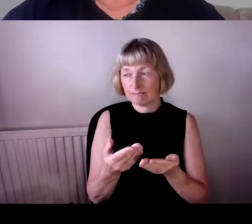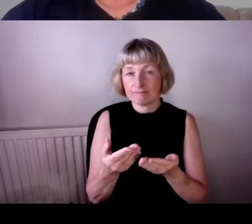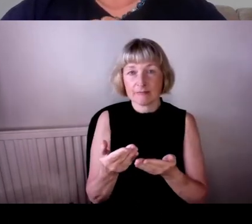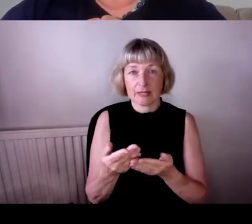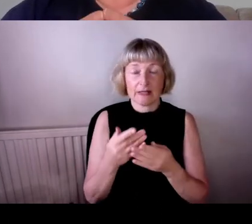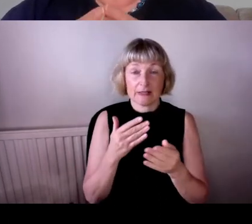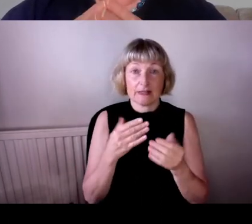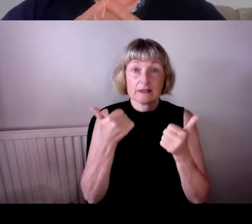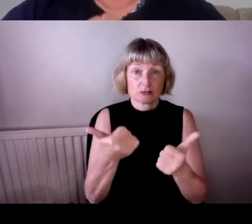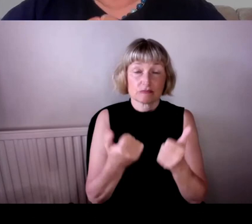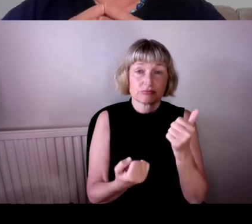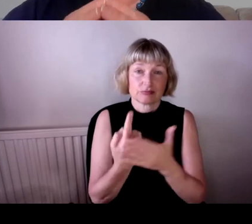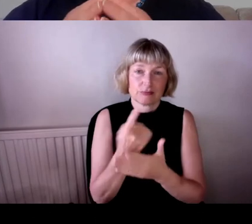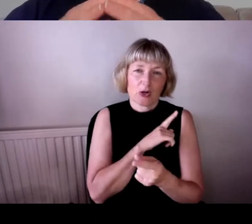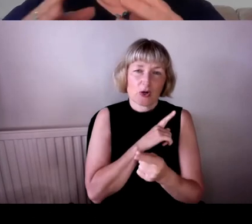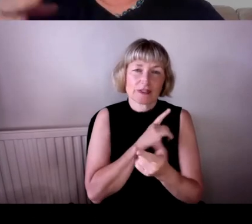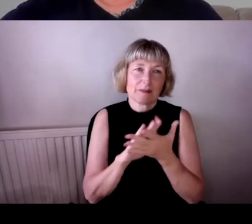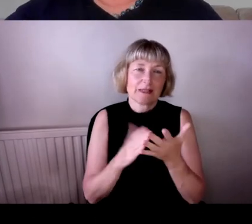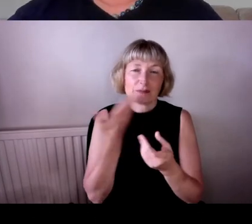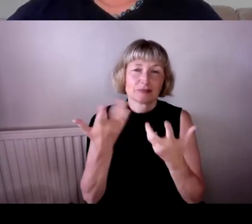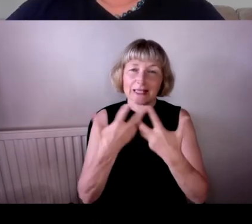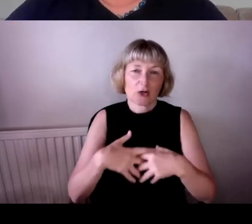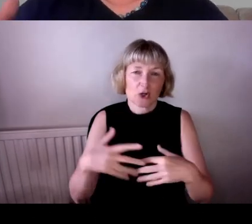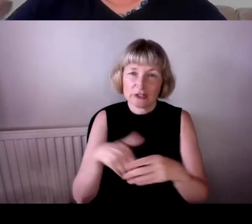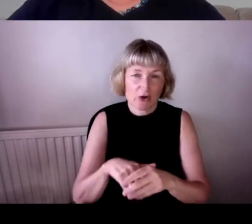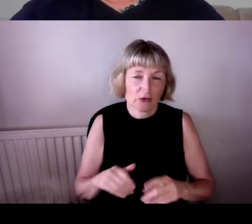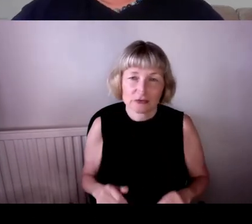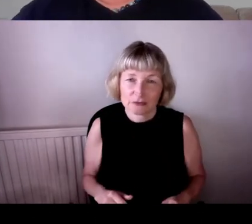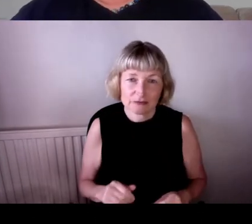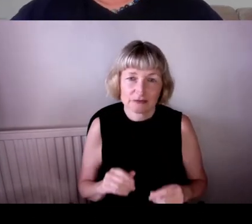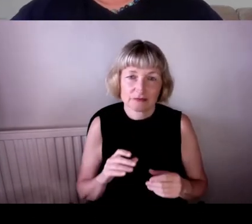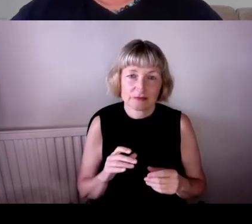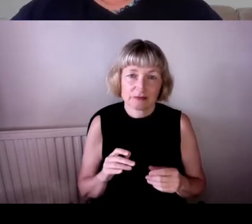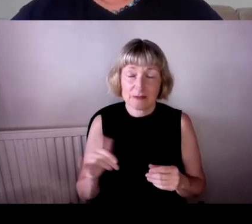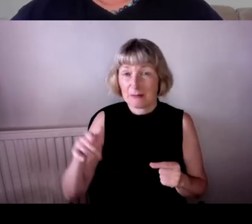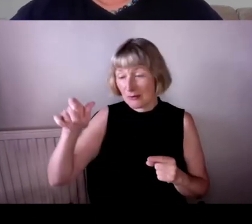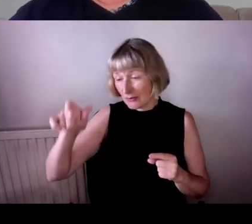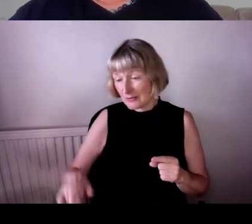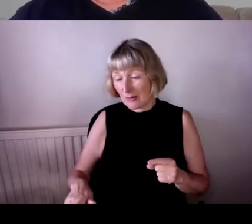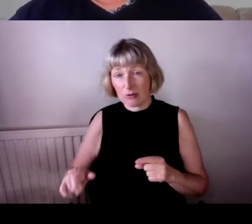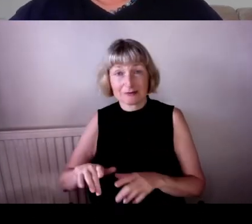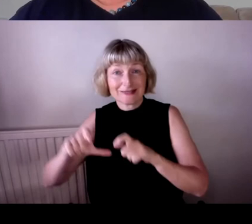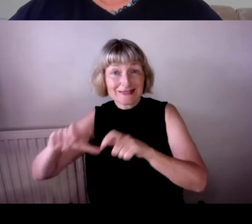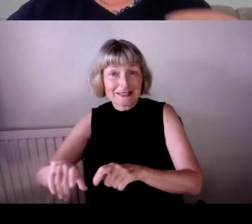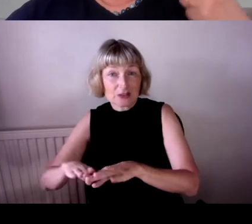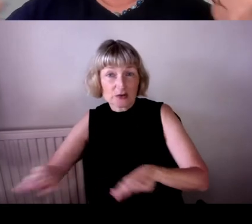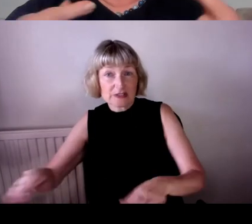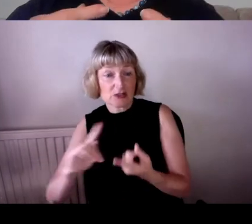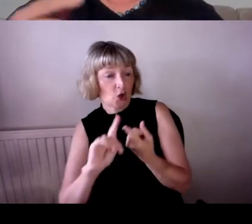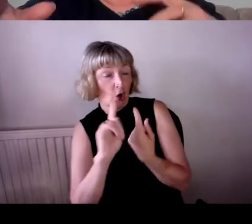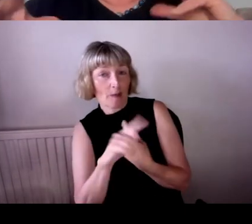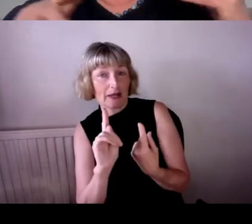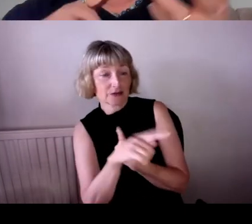technology. It frees you to have somebody on stage. They could be just sitting on the stage commenting. They could be